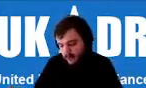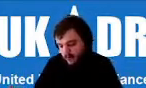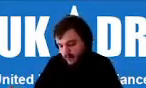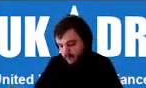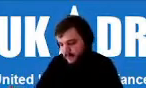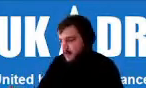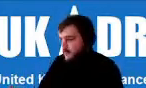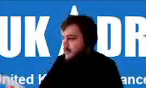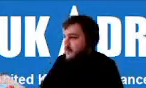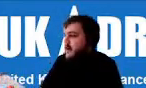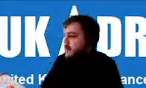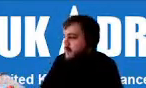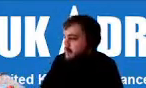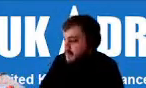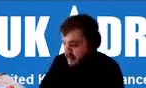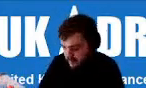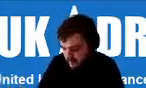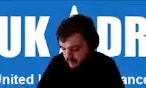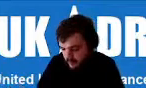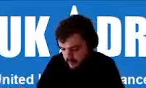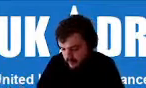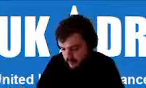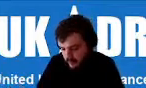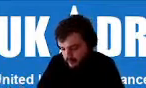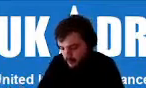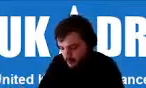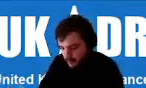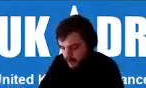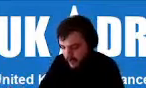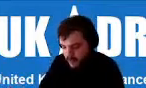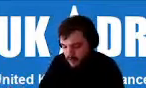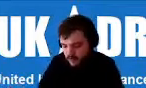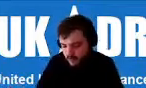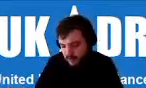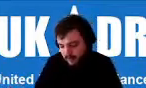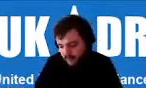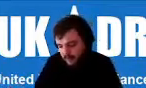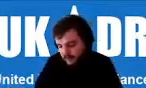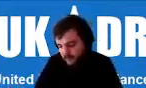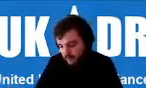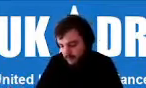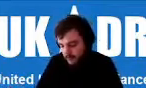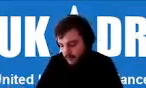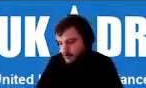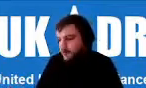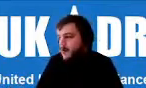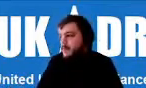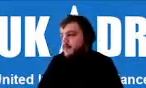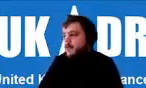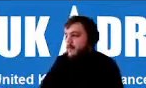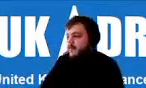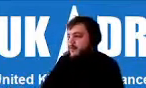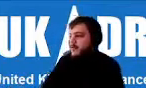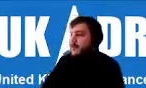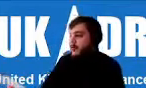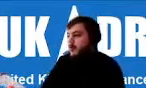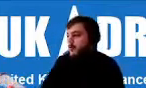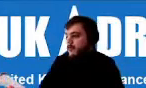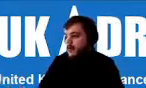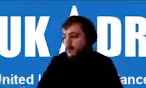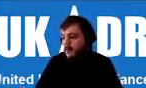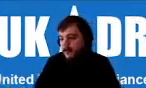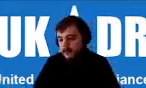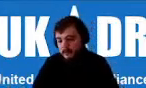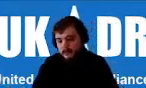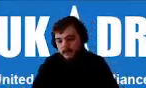practice of disasters are now outdated? And, what changes do you believe are necessary, and what should we be focusing on